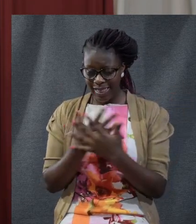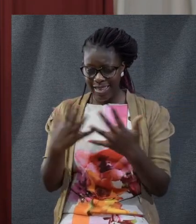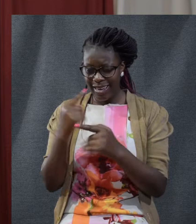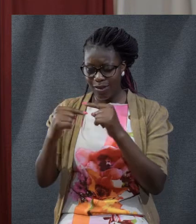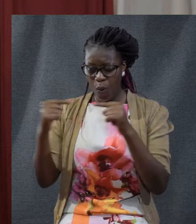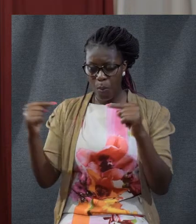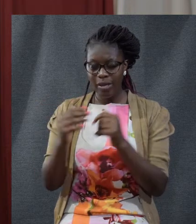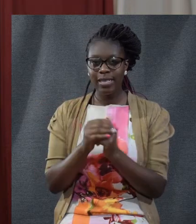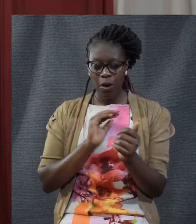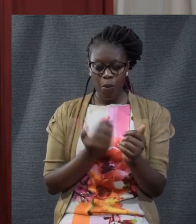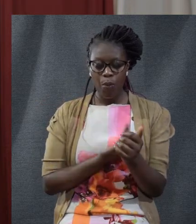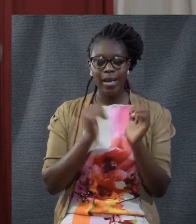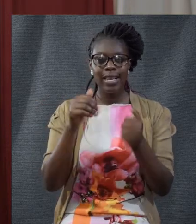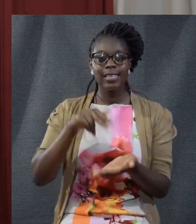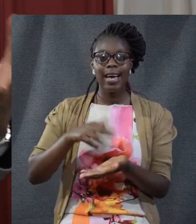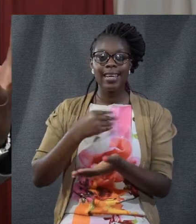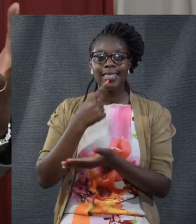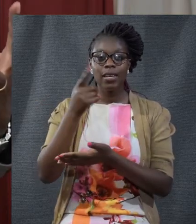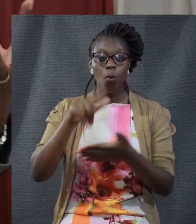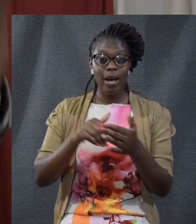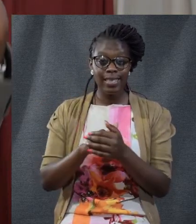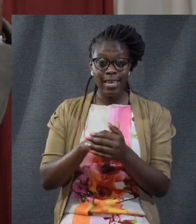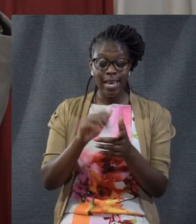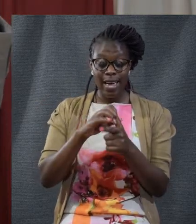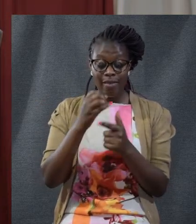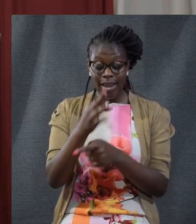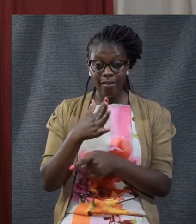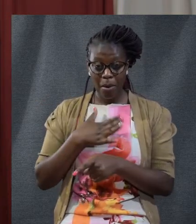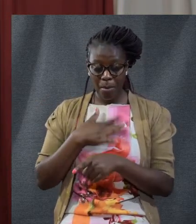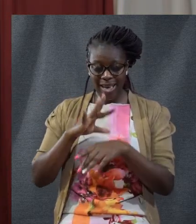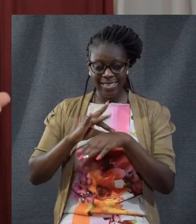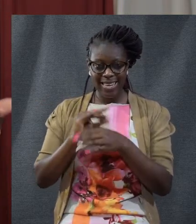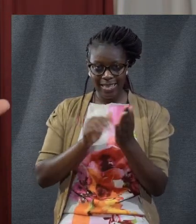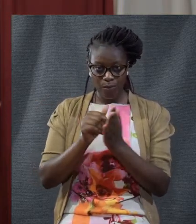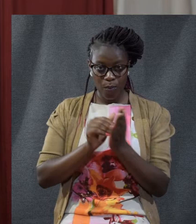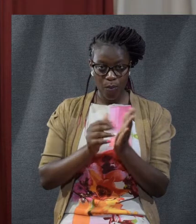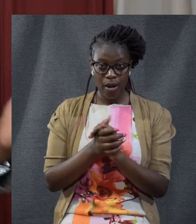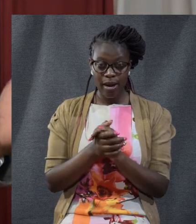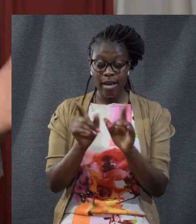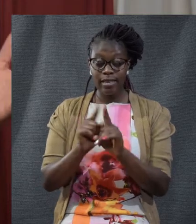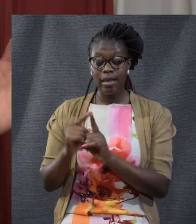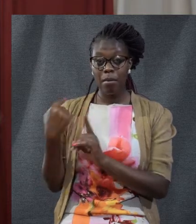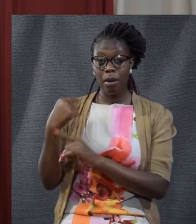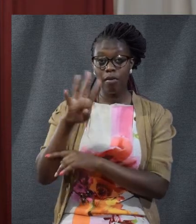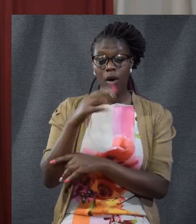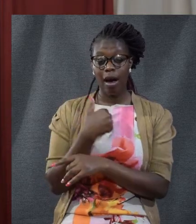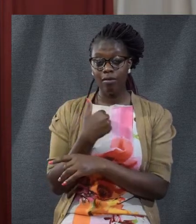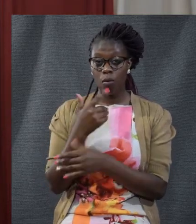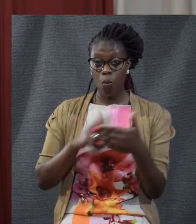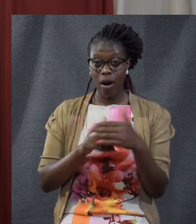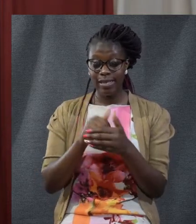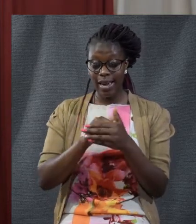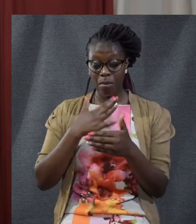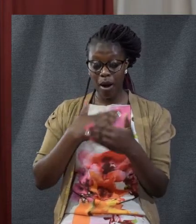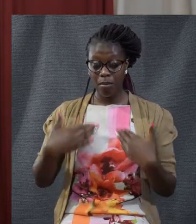everything is saying otherwise, you can stand and say, even though my skin is down. Then number four, he says, yet in my